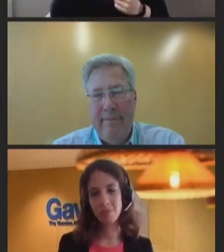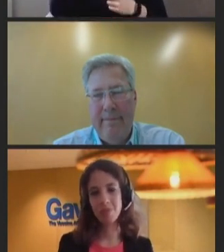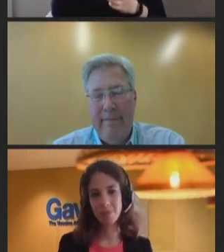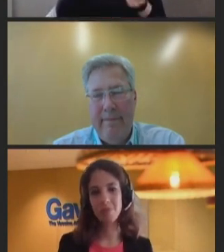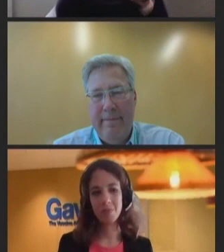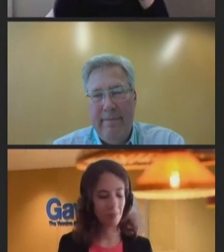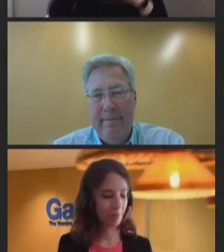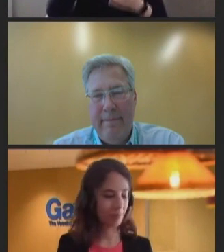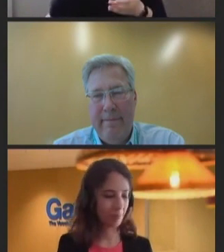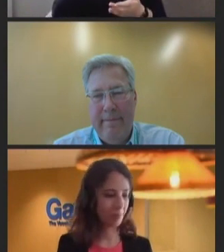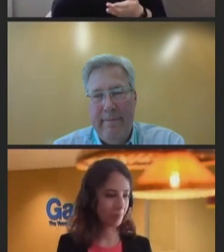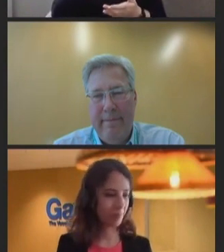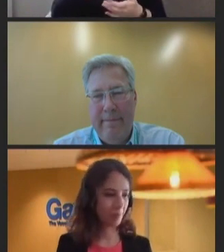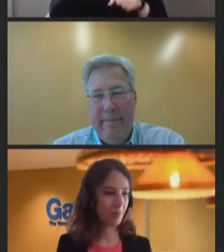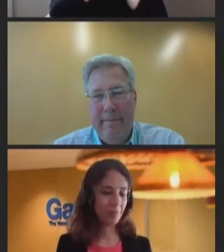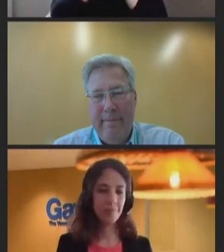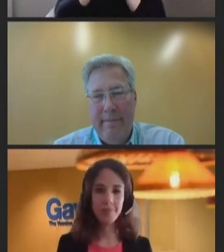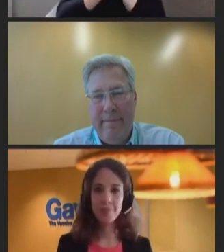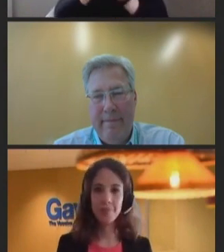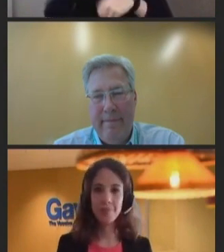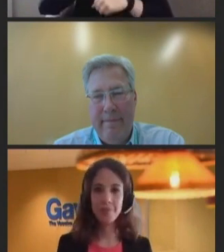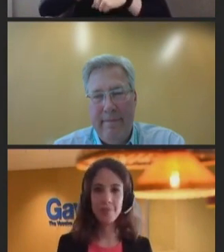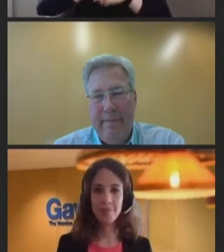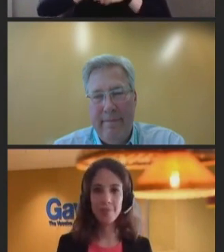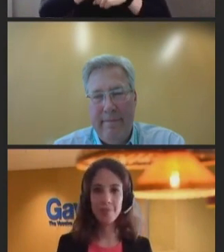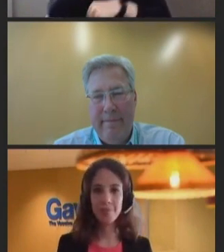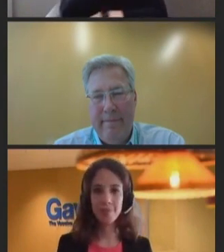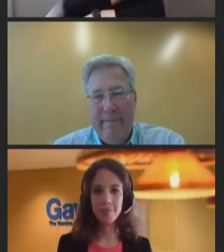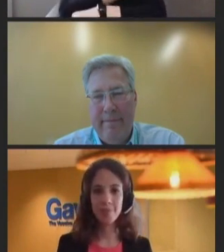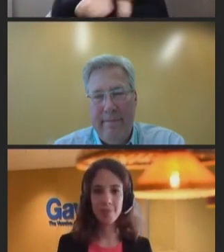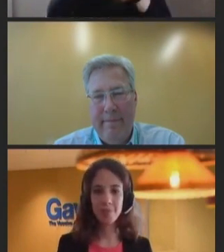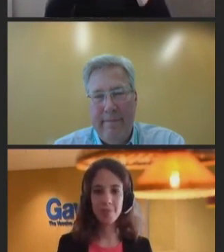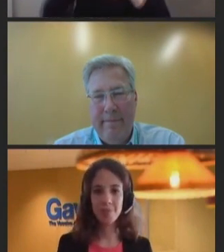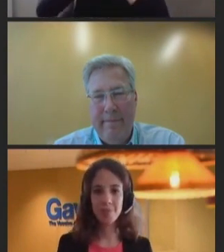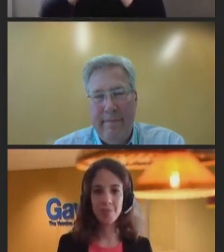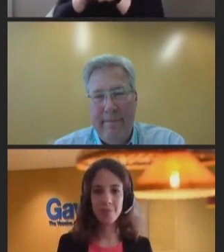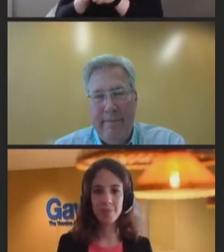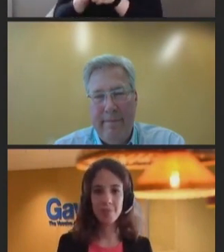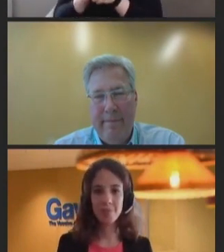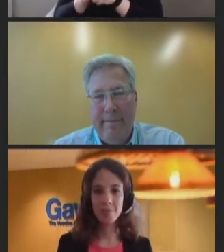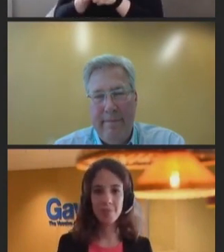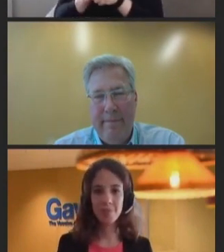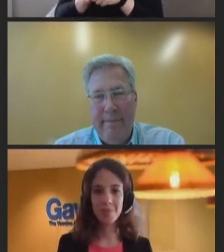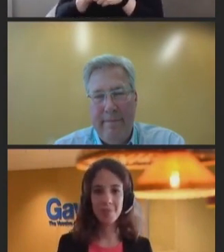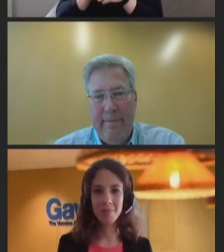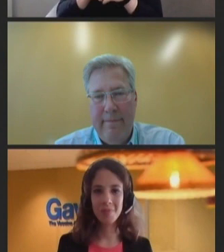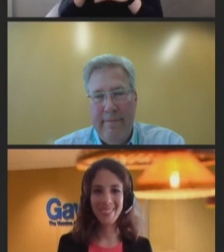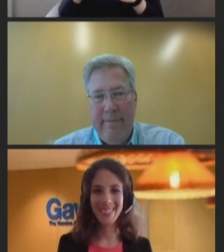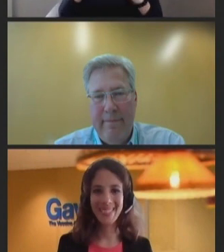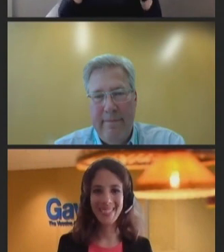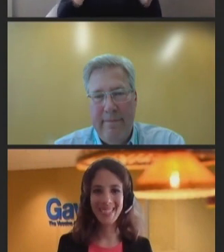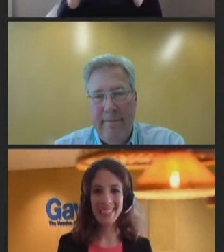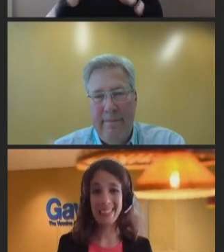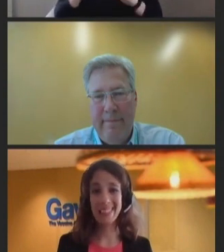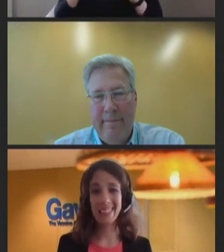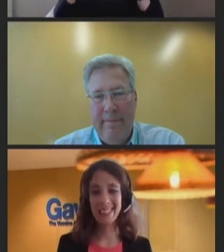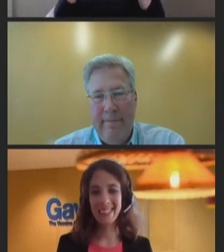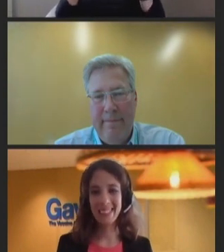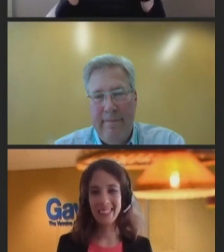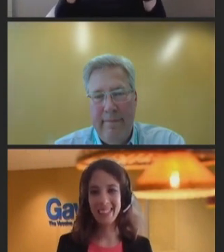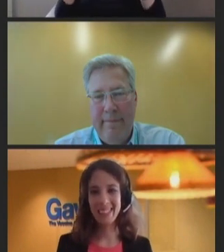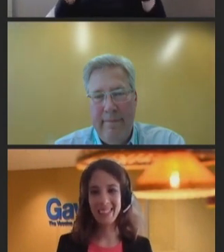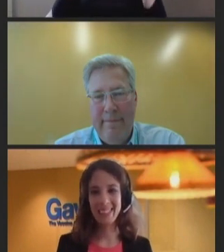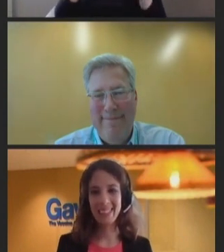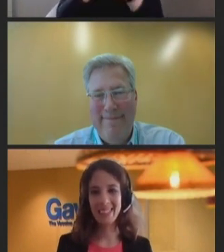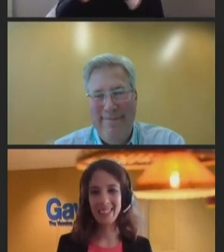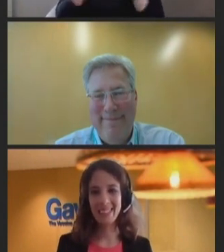were working with vaccines during COVID kind of cringed at the warp speed title. We said, could it be safe speed